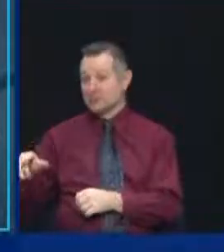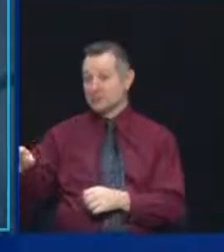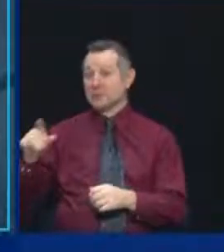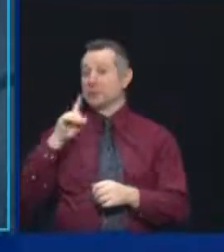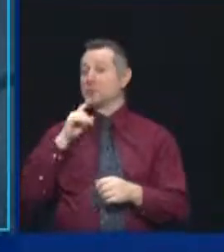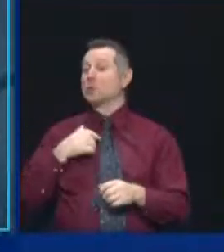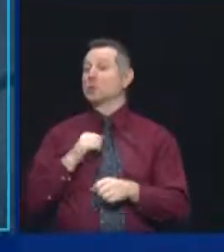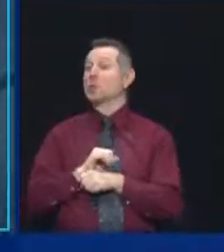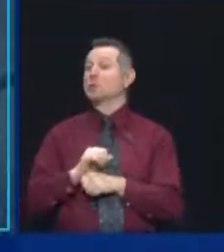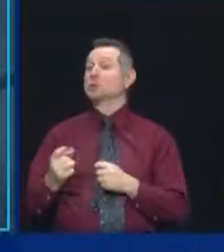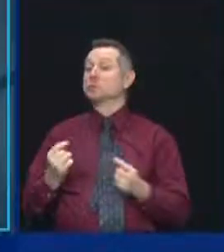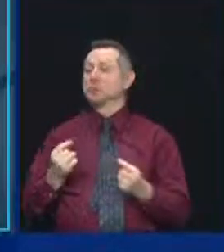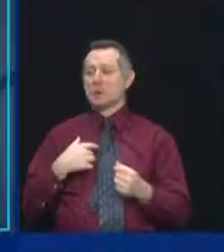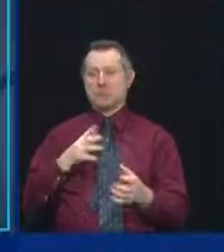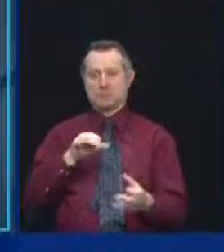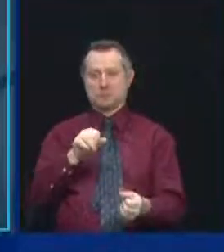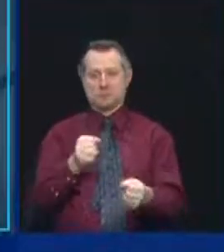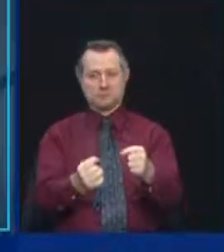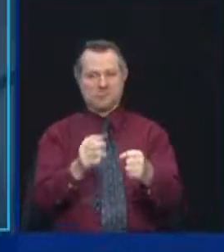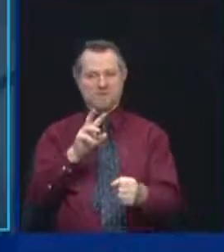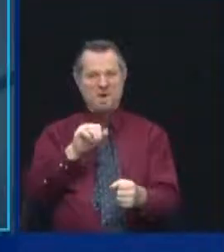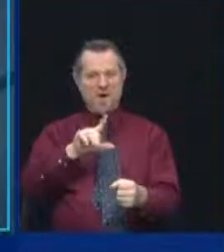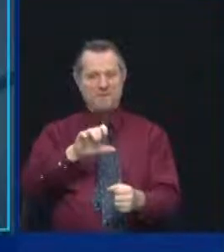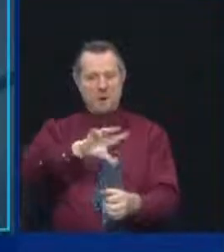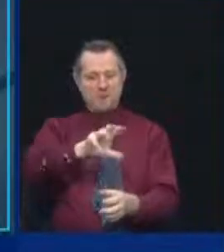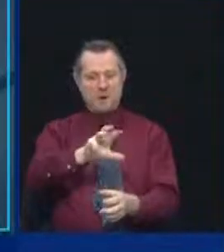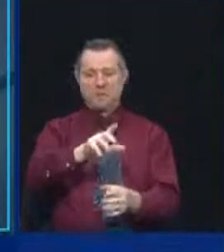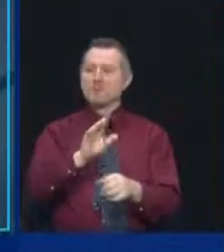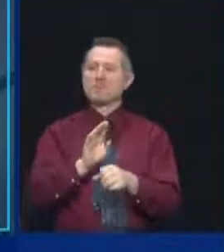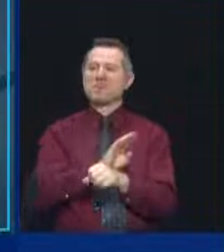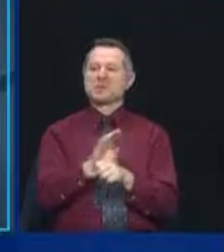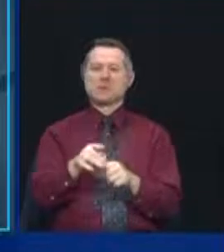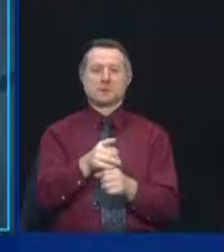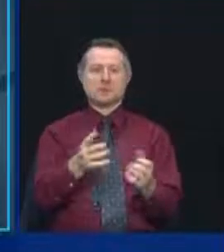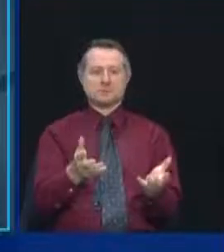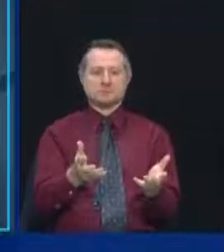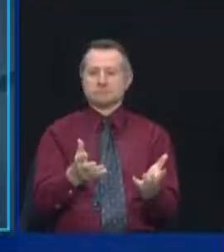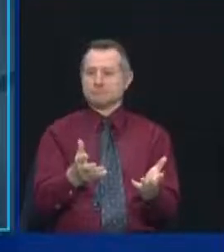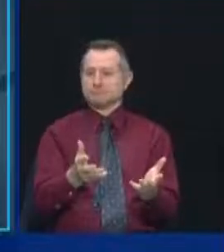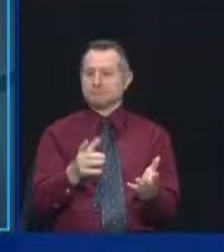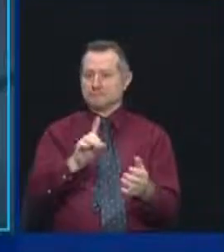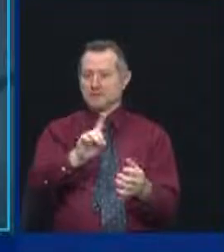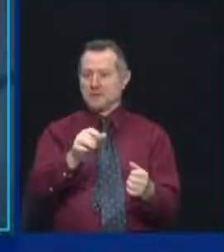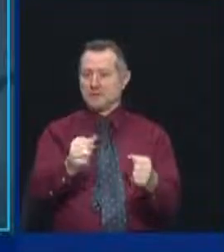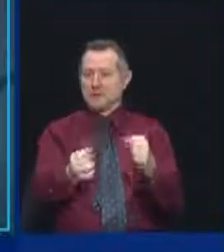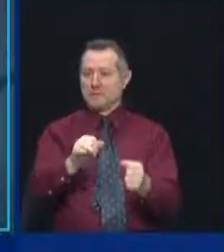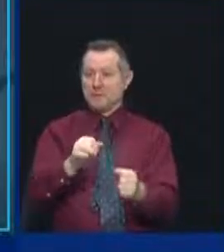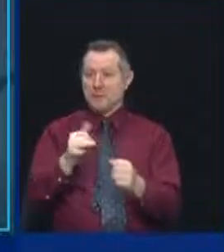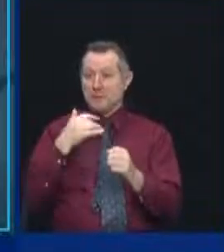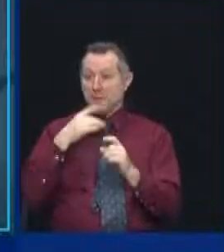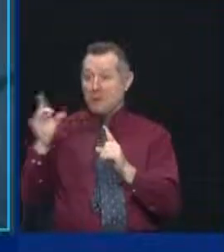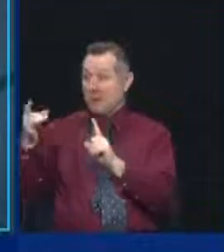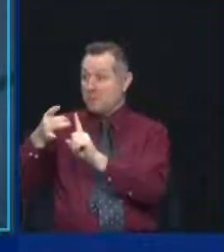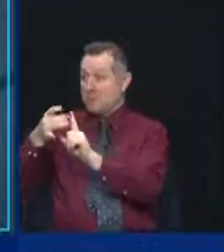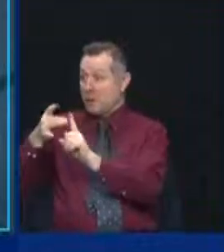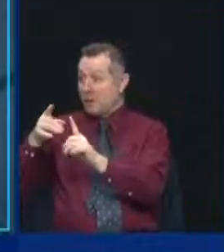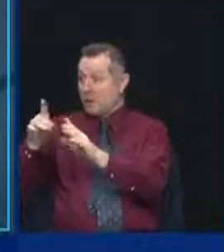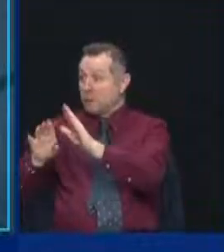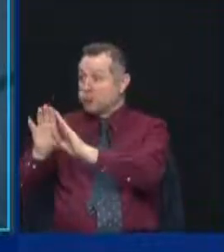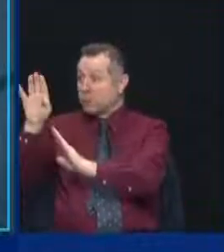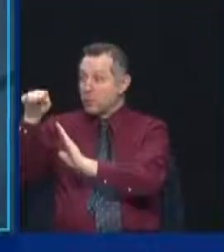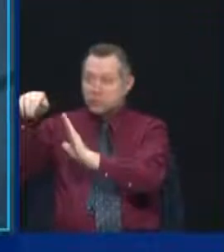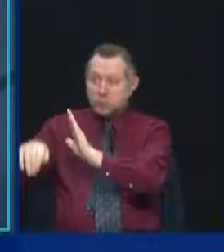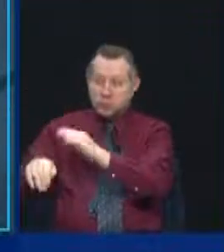governor do? He turns valves. We watch the positivity rate. We watch the hospitalization rate. We watch